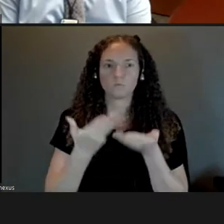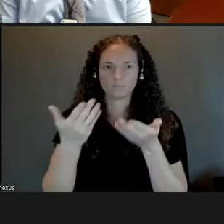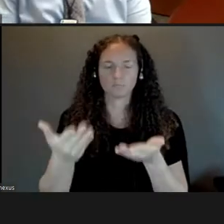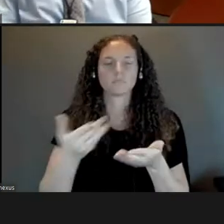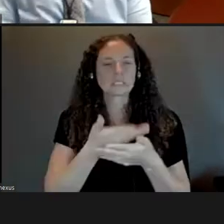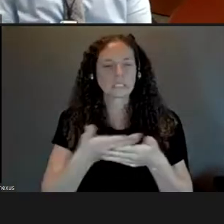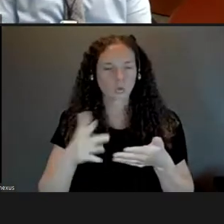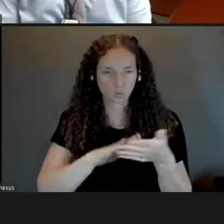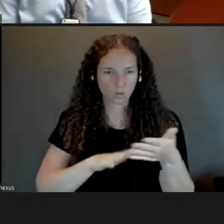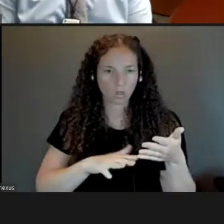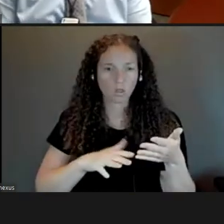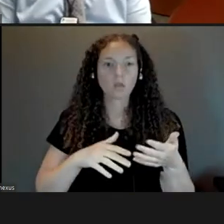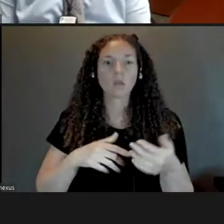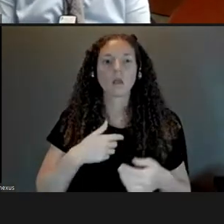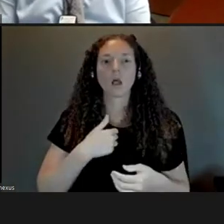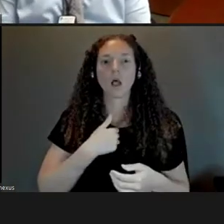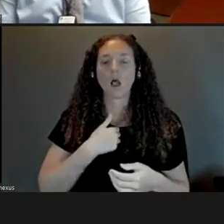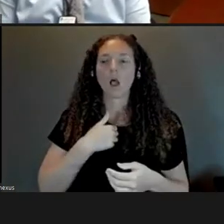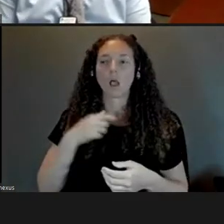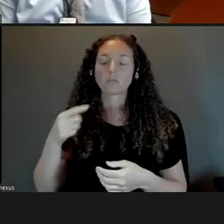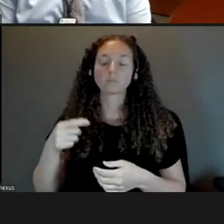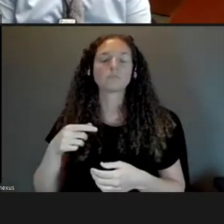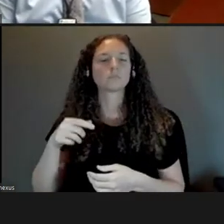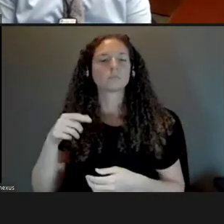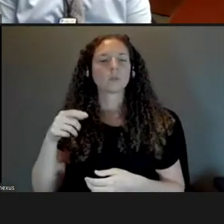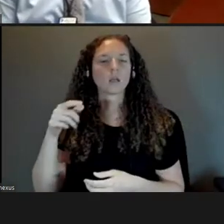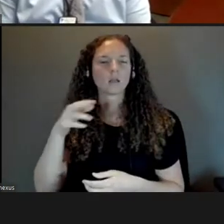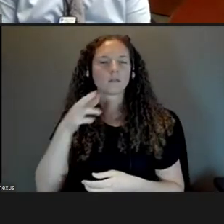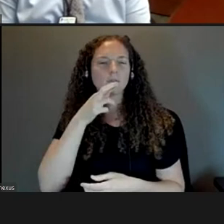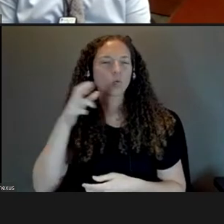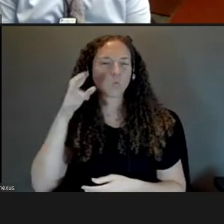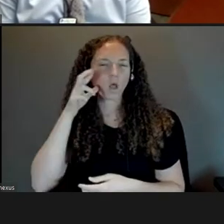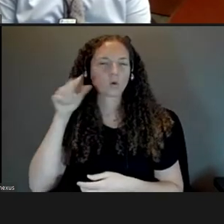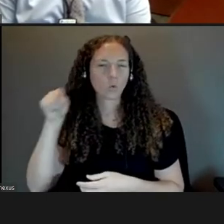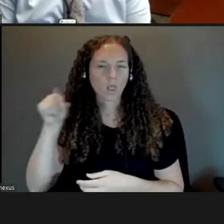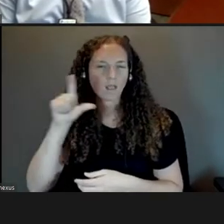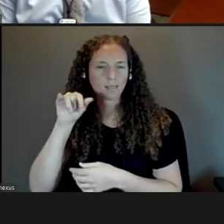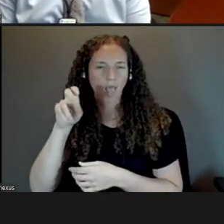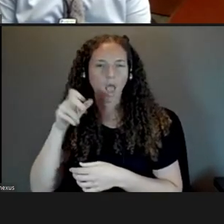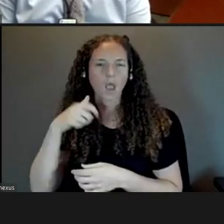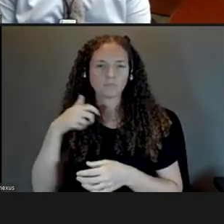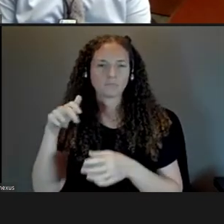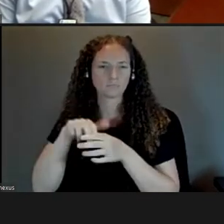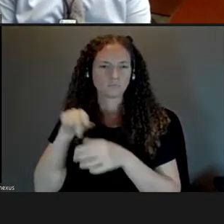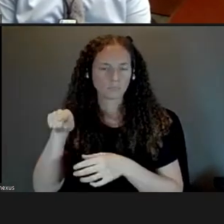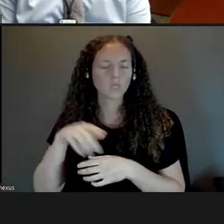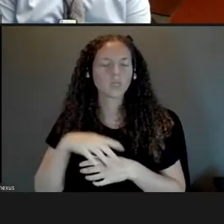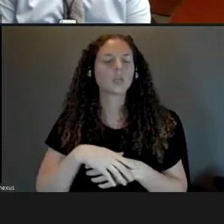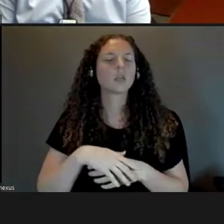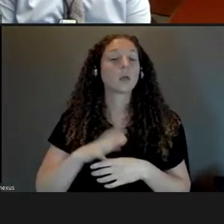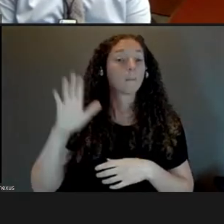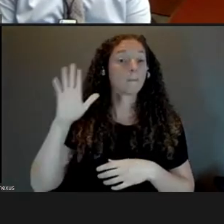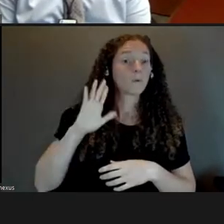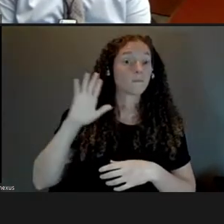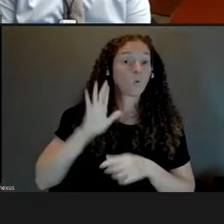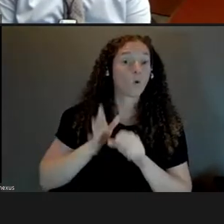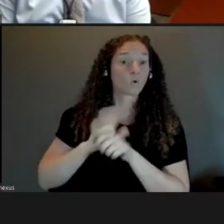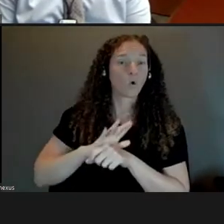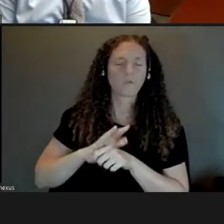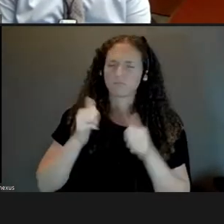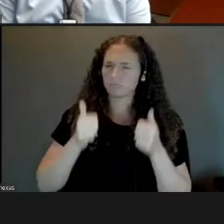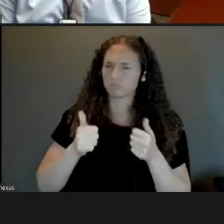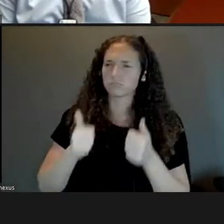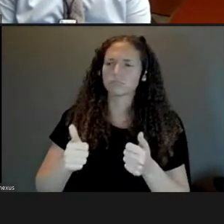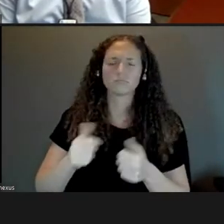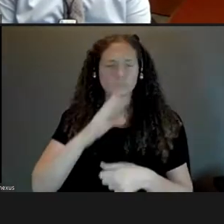the Far Rockaway branch line. And as it was before the pandemic, we had great service. We had a lot of